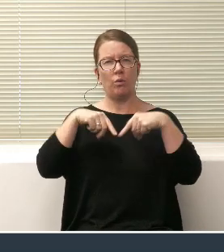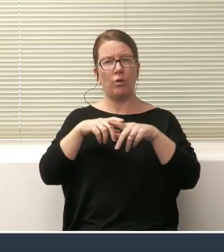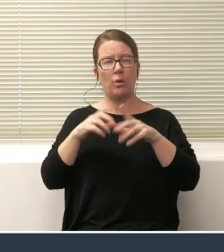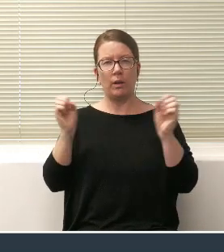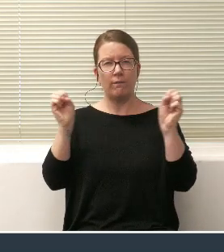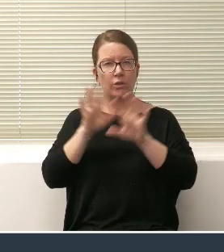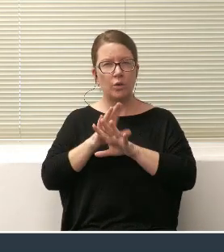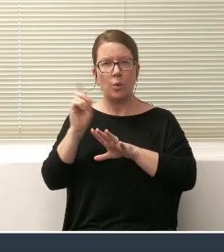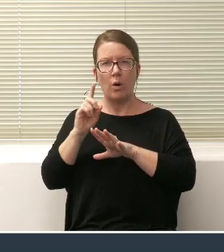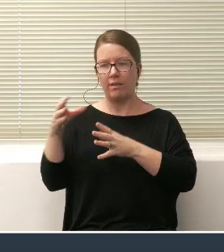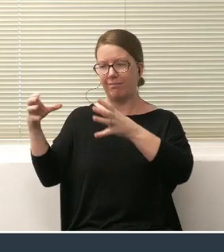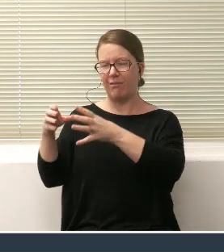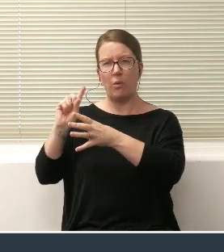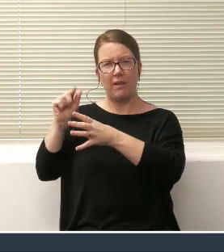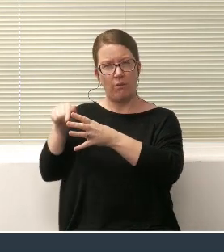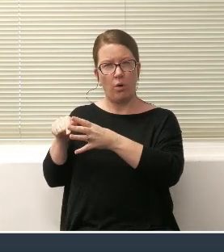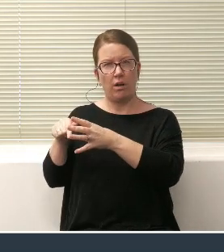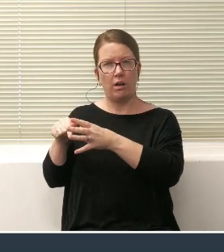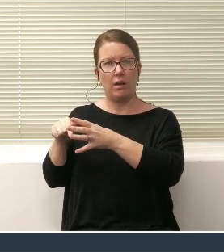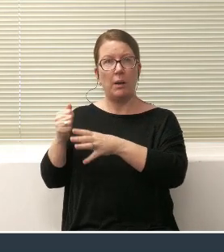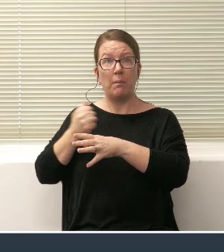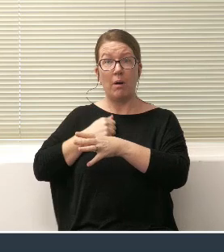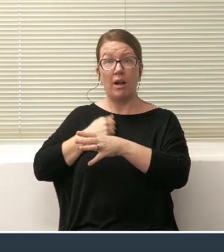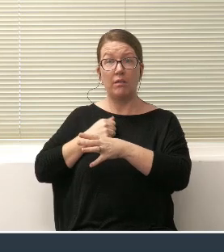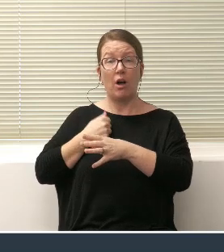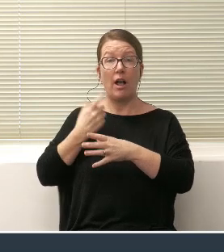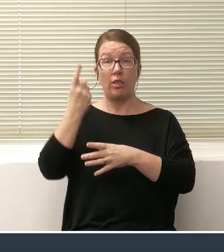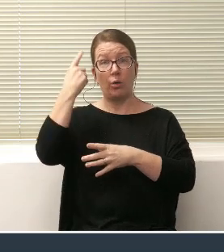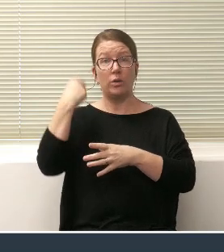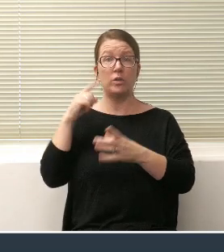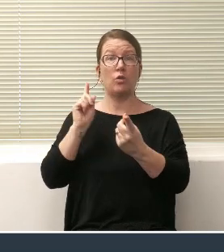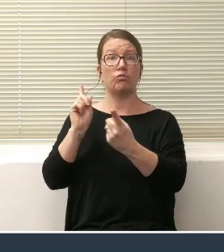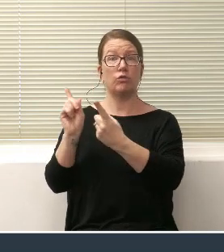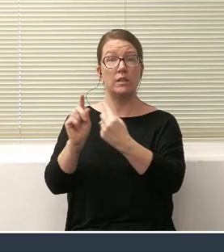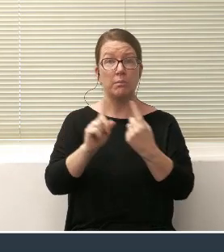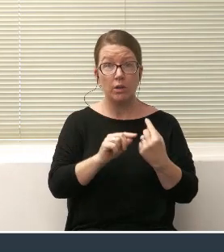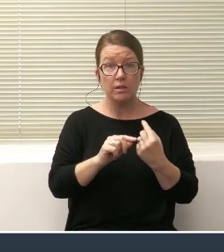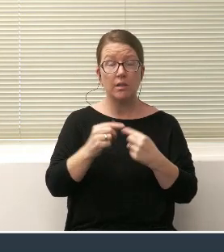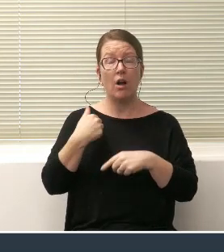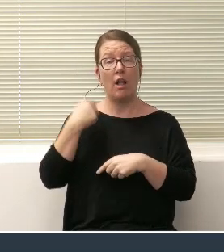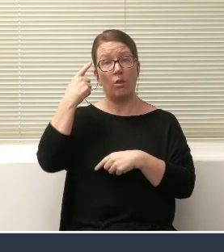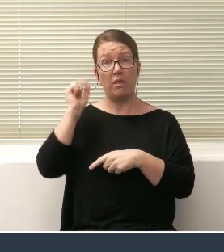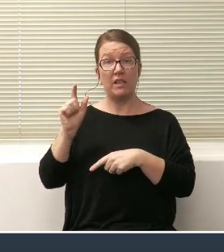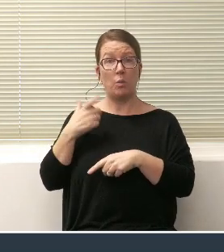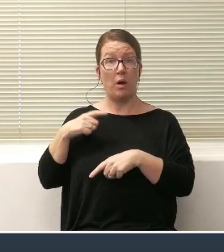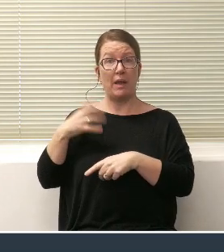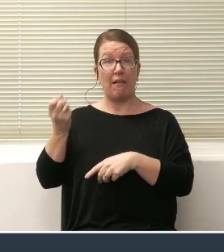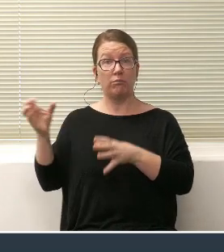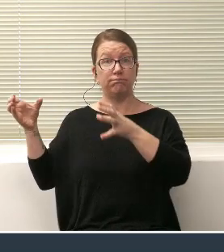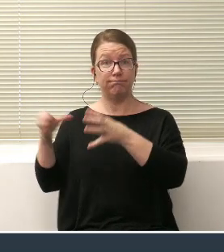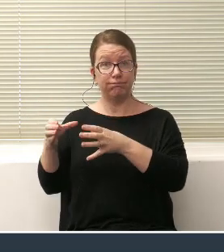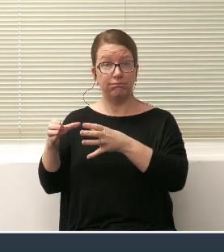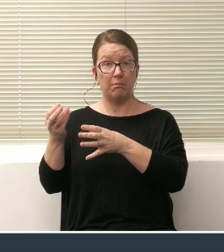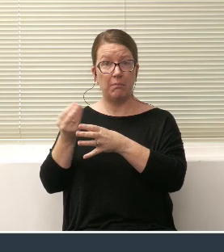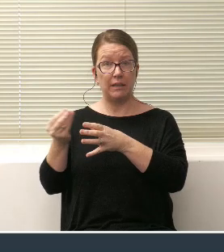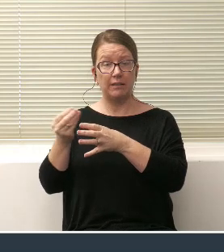going to fund. I'll be honest, I'll put it on the table, mine was response. I thought that it was about response. But